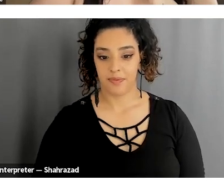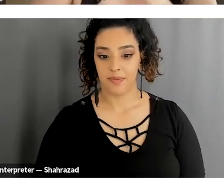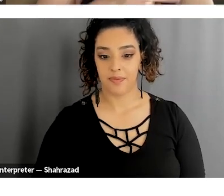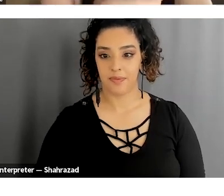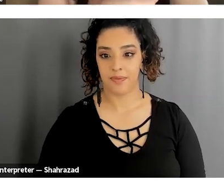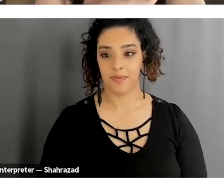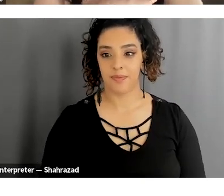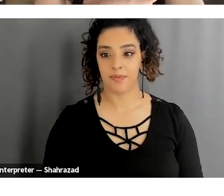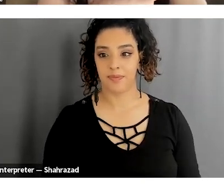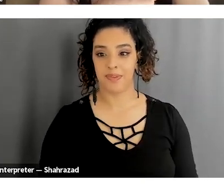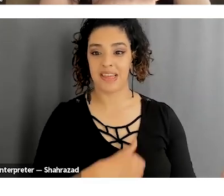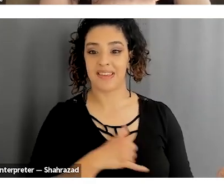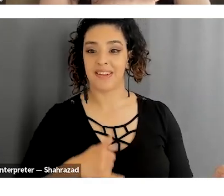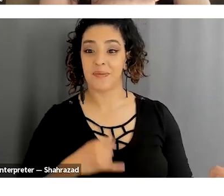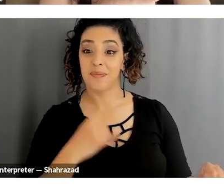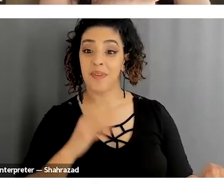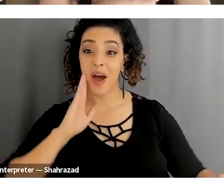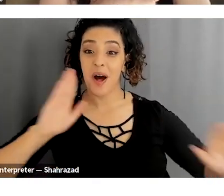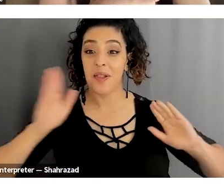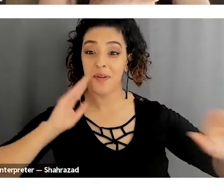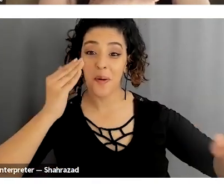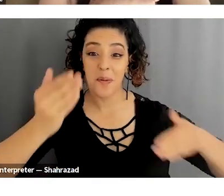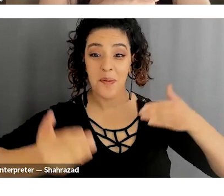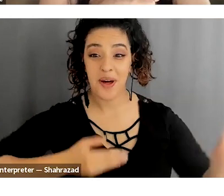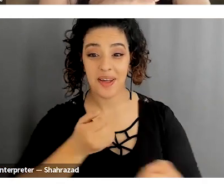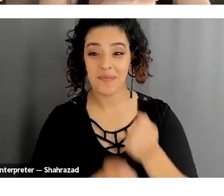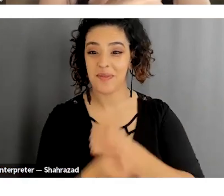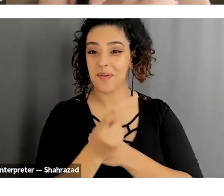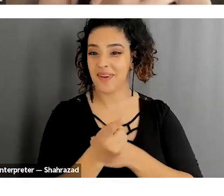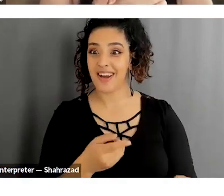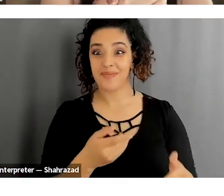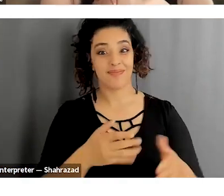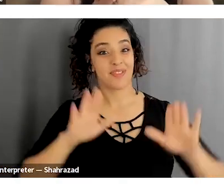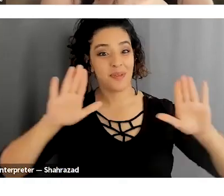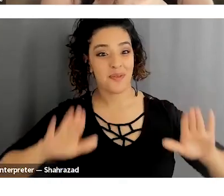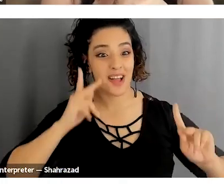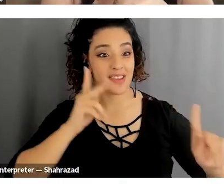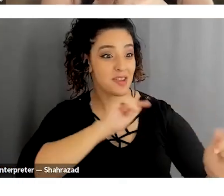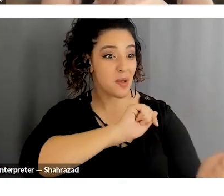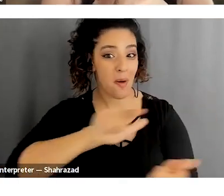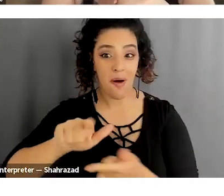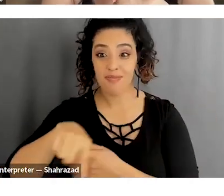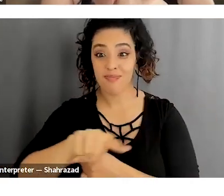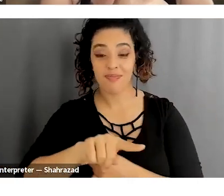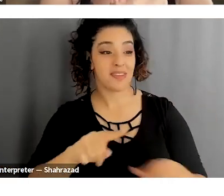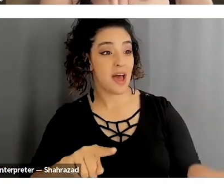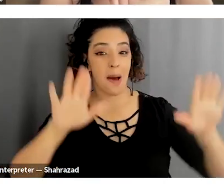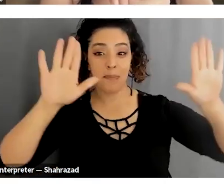Hello and welcome, everyone. So good to see you on this amazing spring,